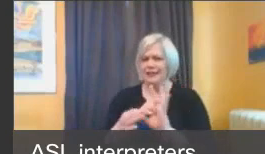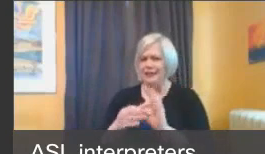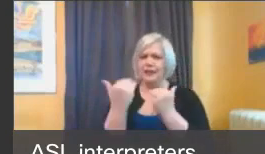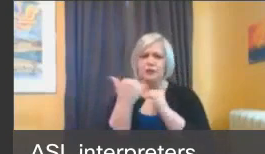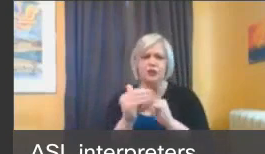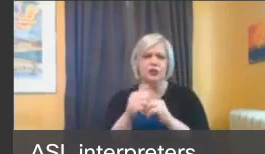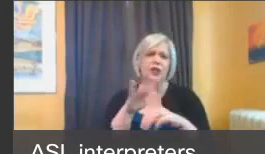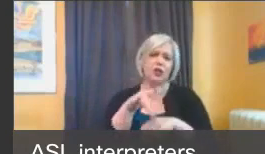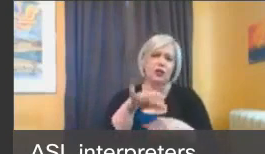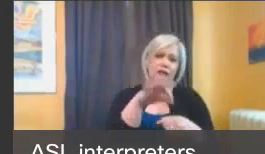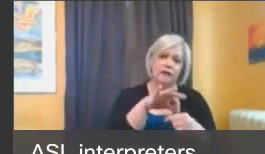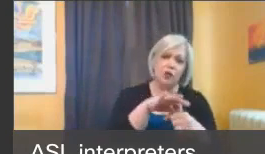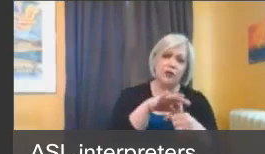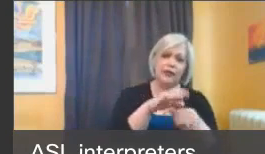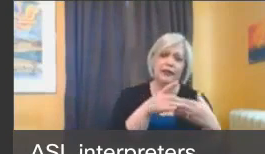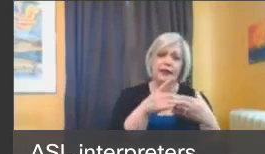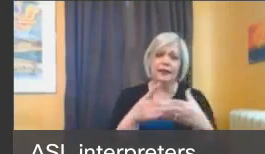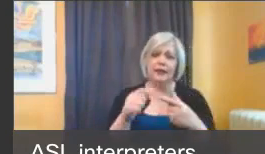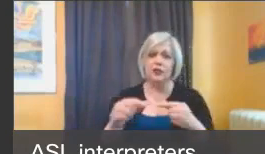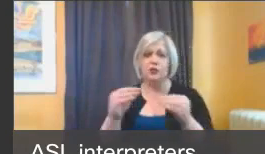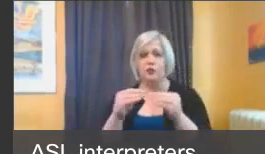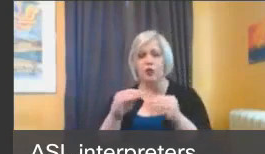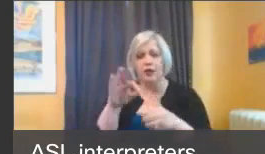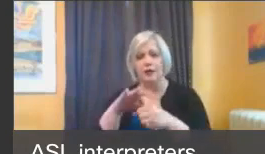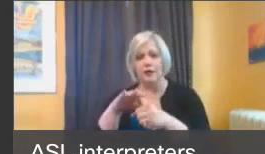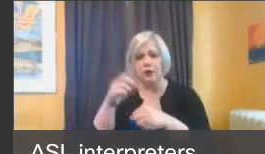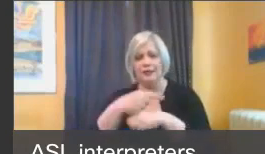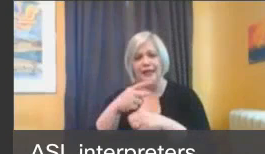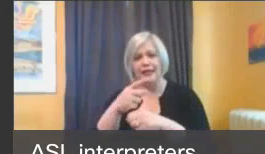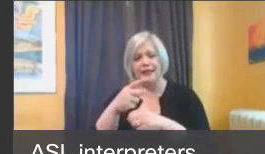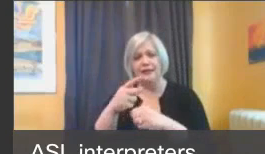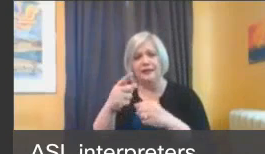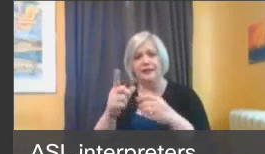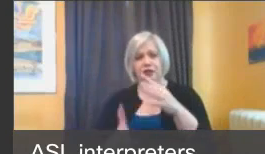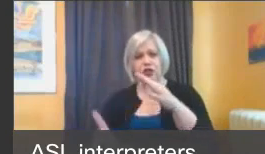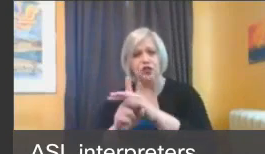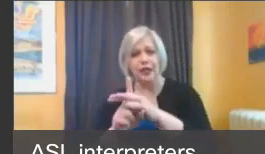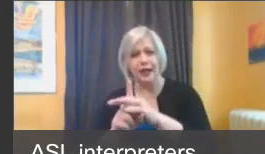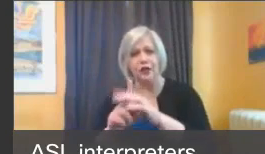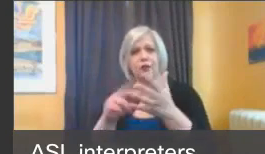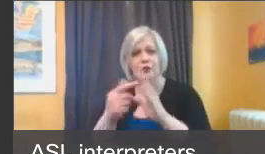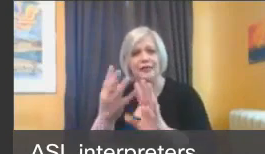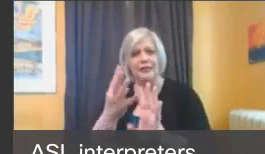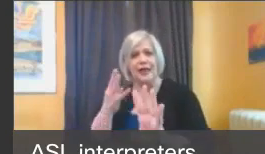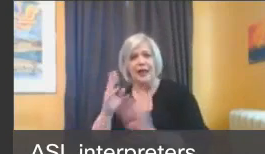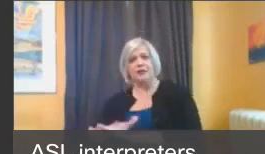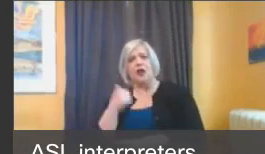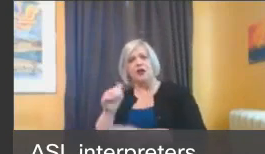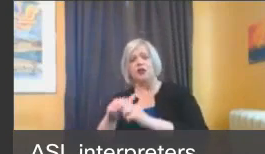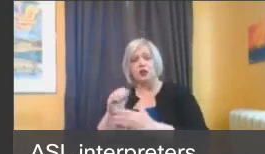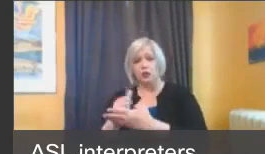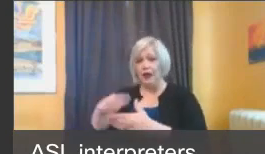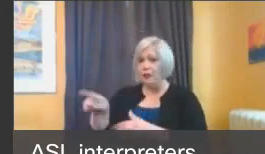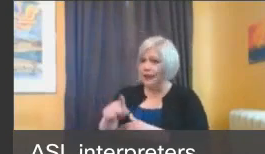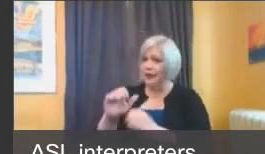early voting led to more election day turnout, you get longer lines. And so one way to help voters waiting in long